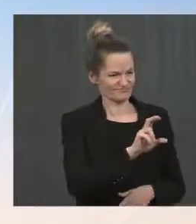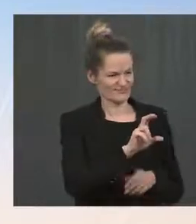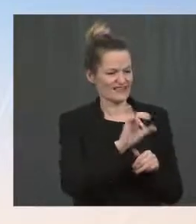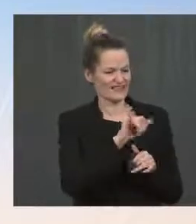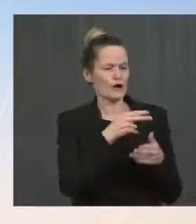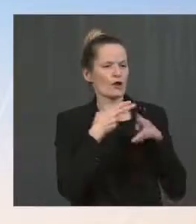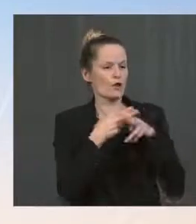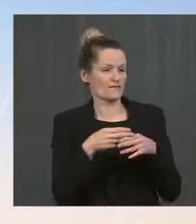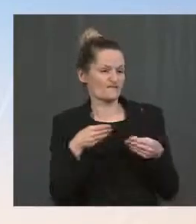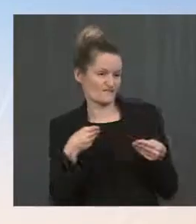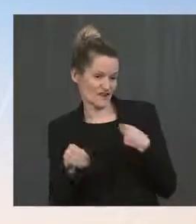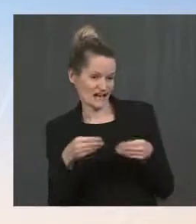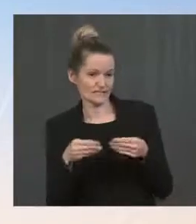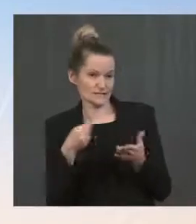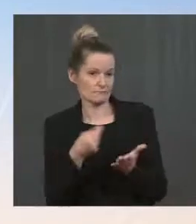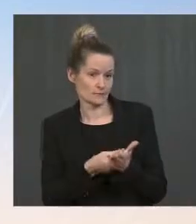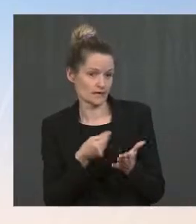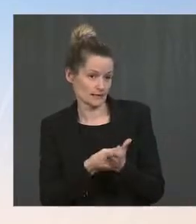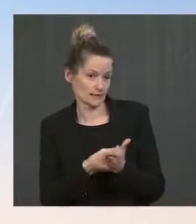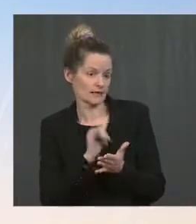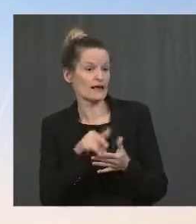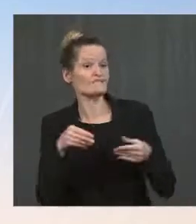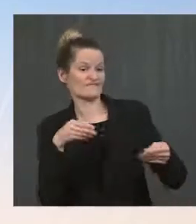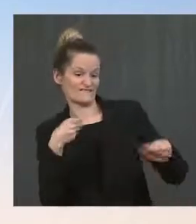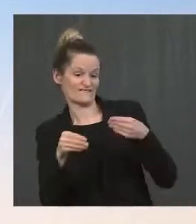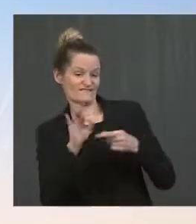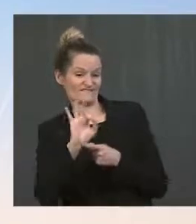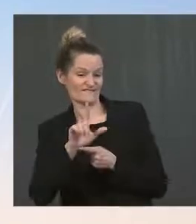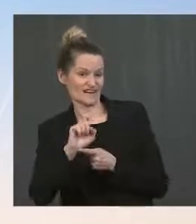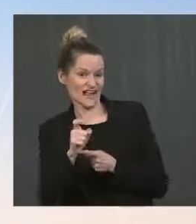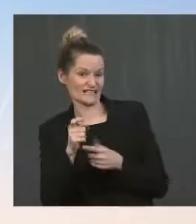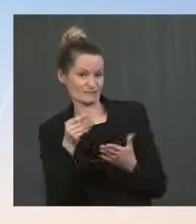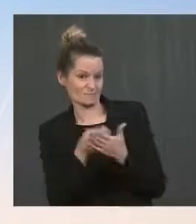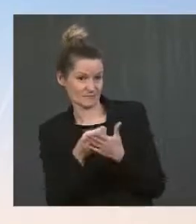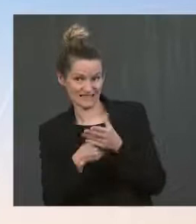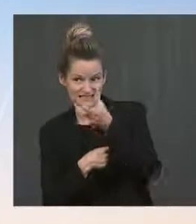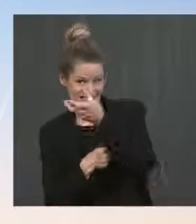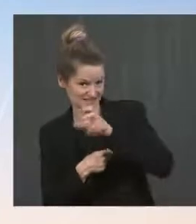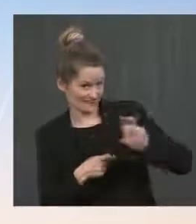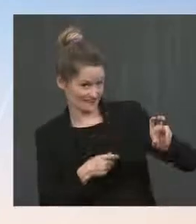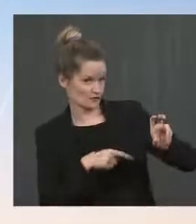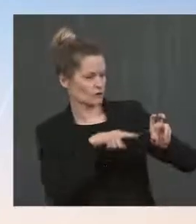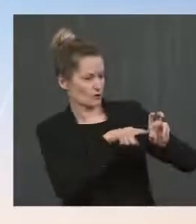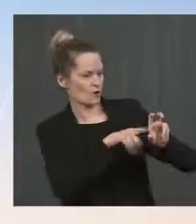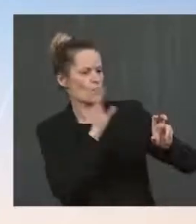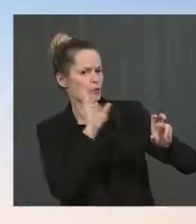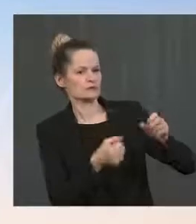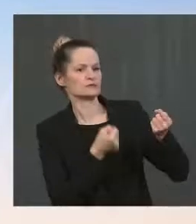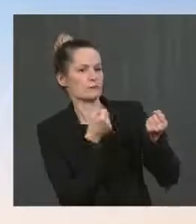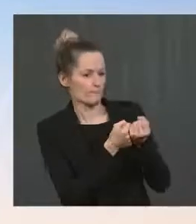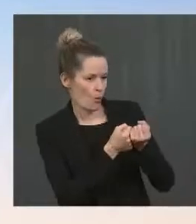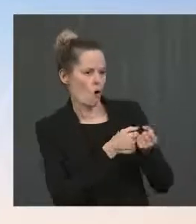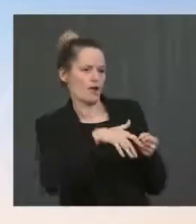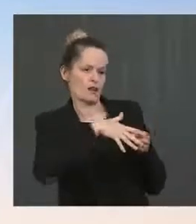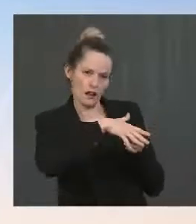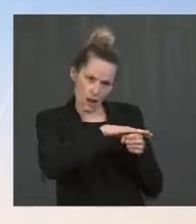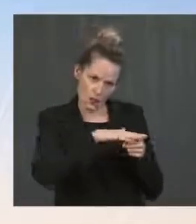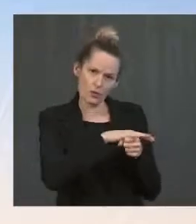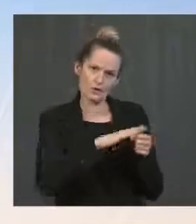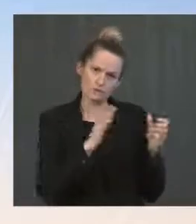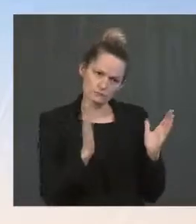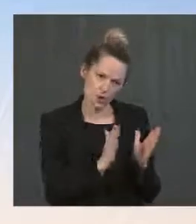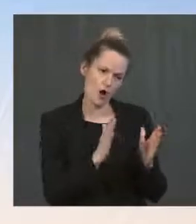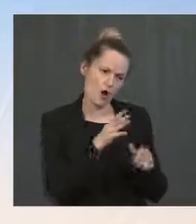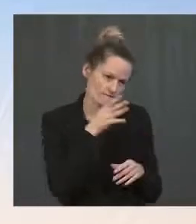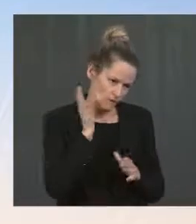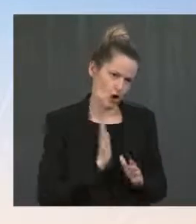assistance program, to use resources to basically create market opportunities, to create better balance and greater resiliency in the system. We just can't have this